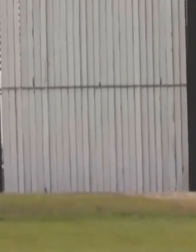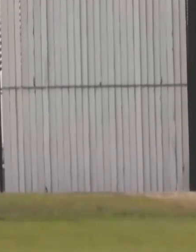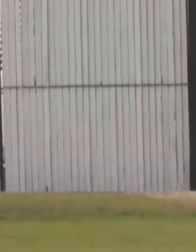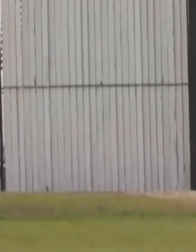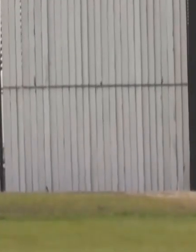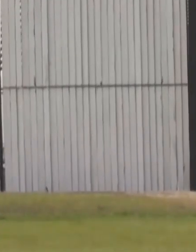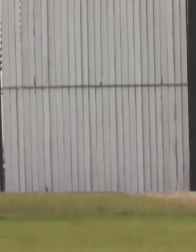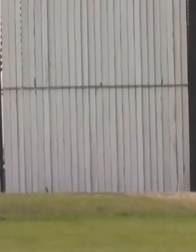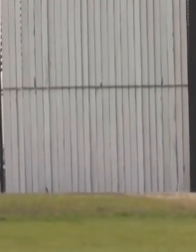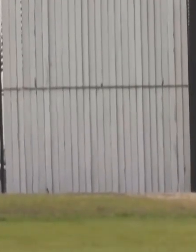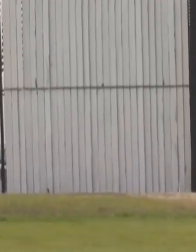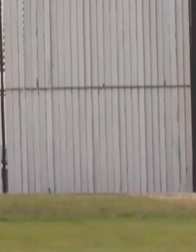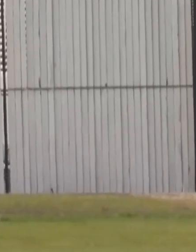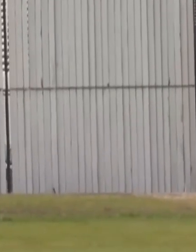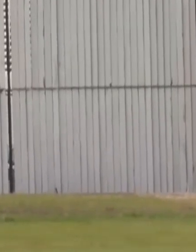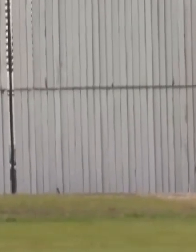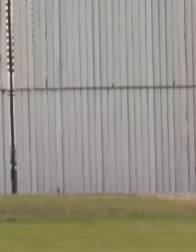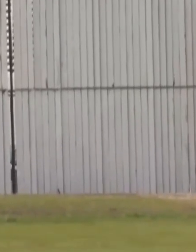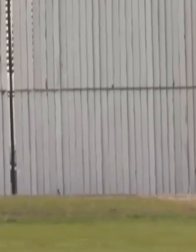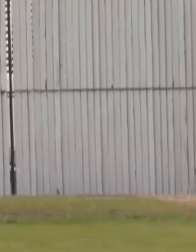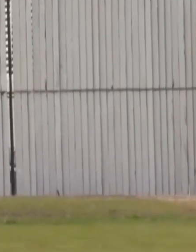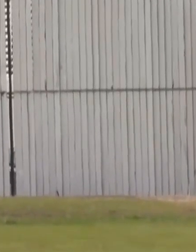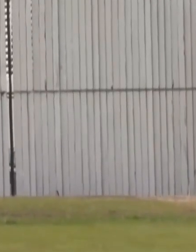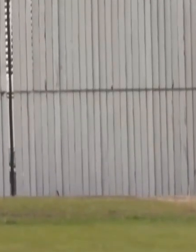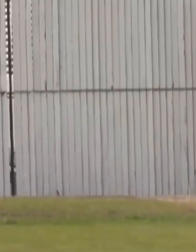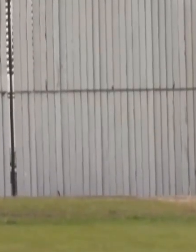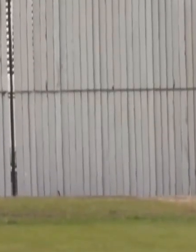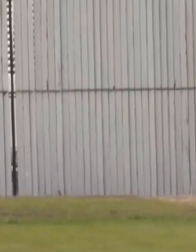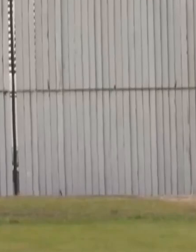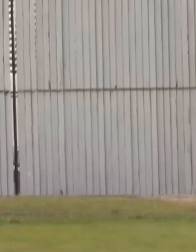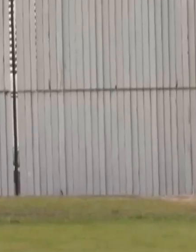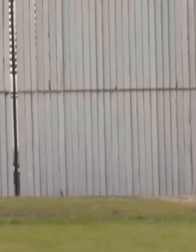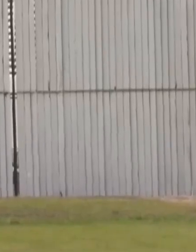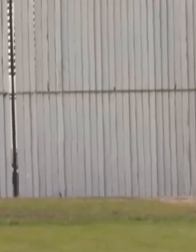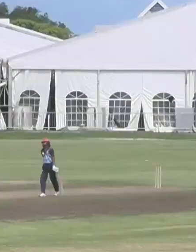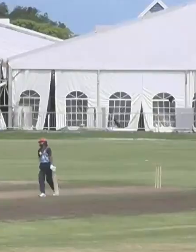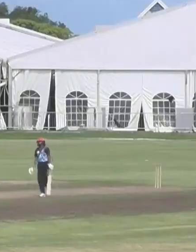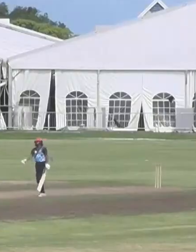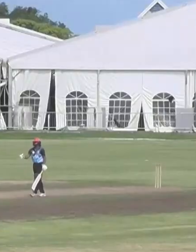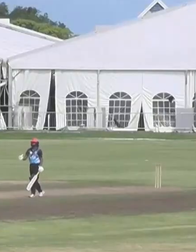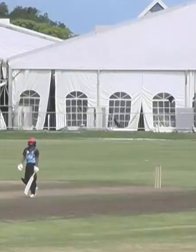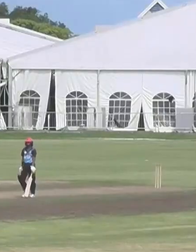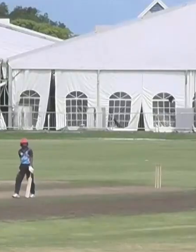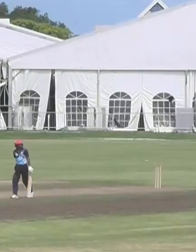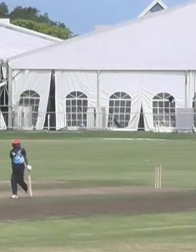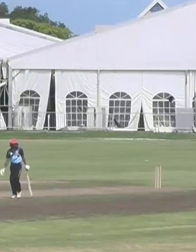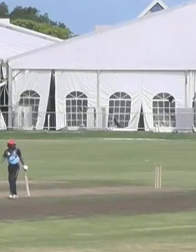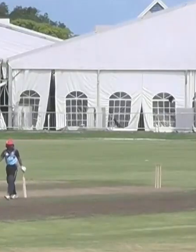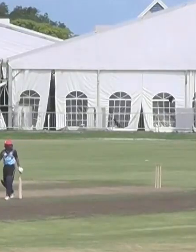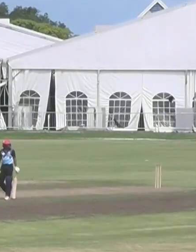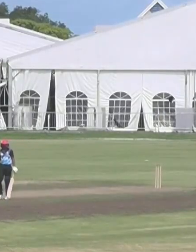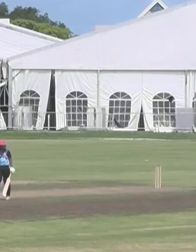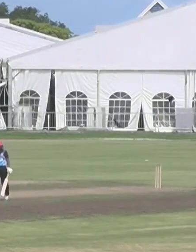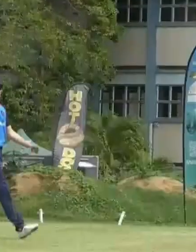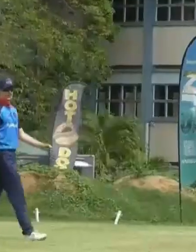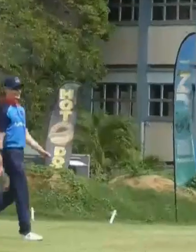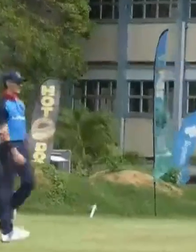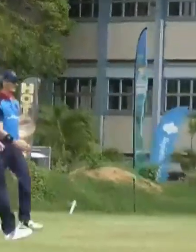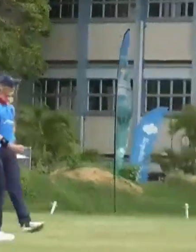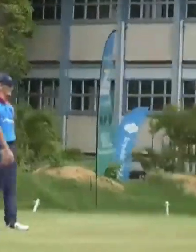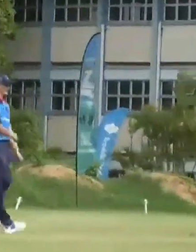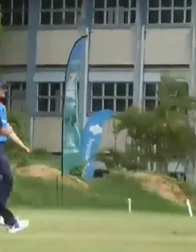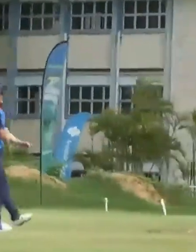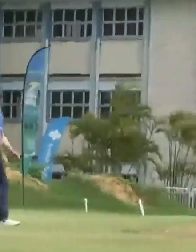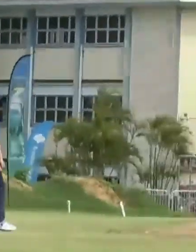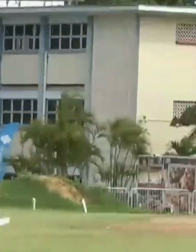6. And that is the end of the innings as Taj,